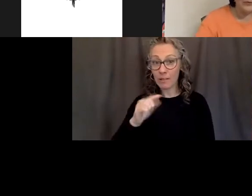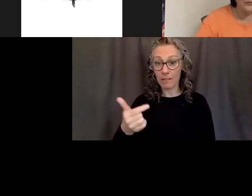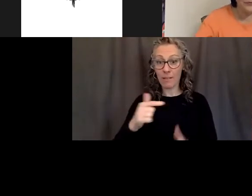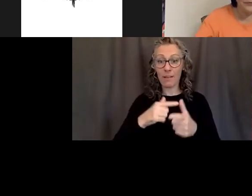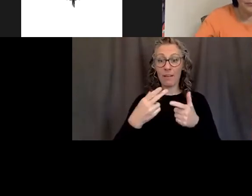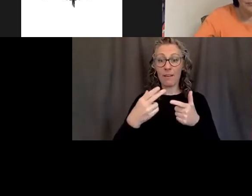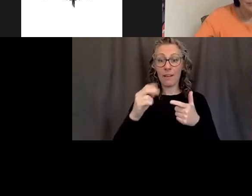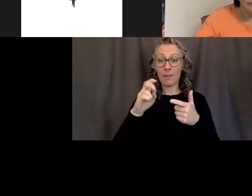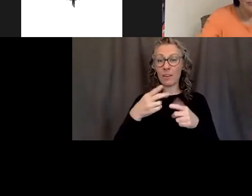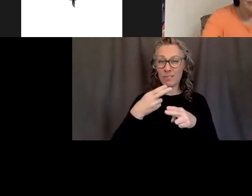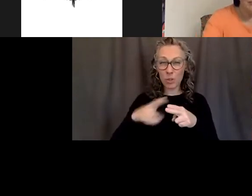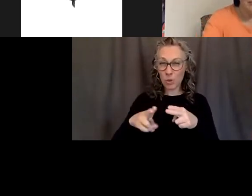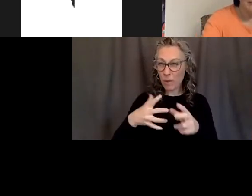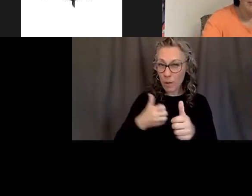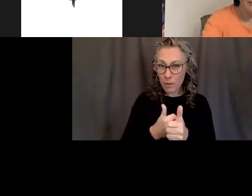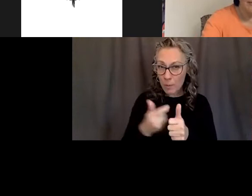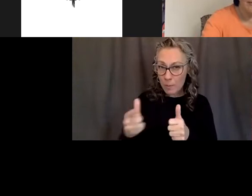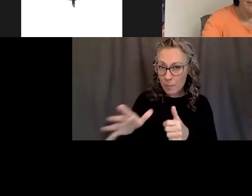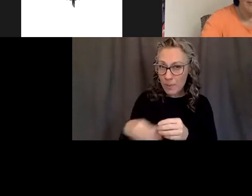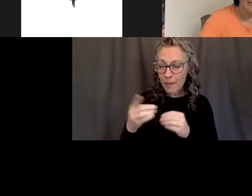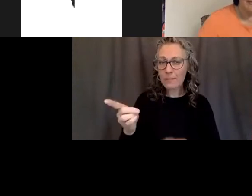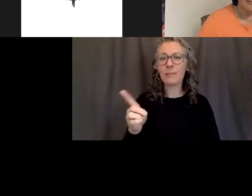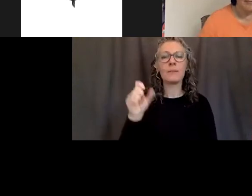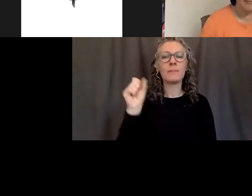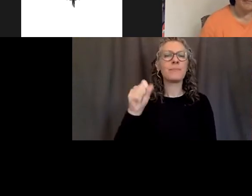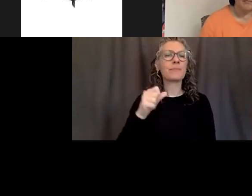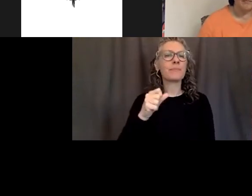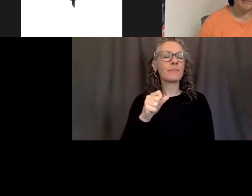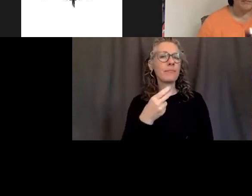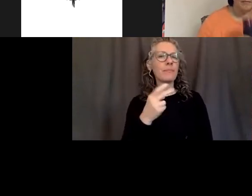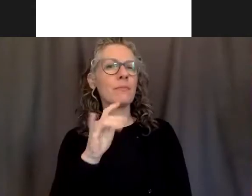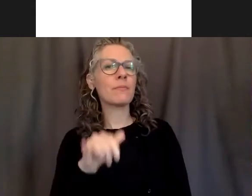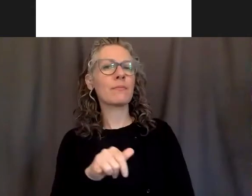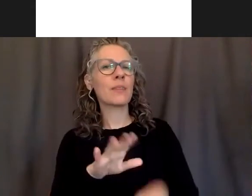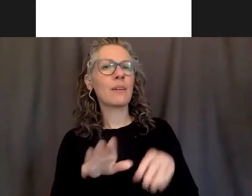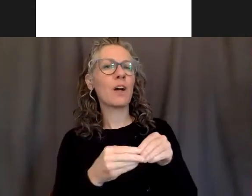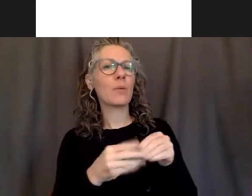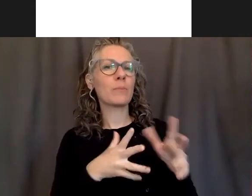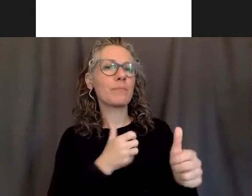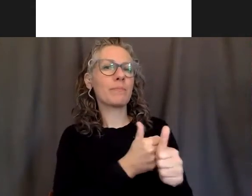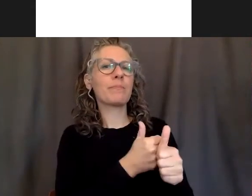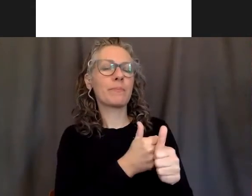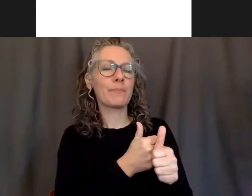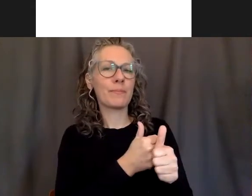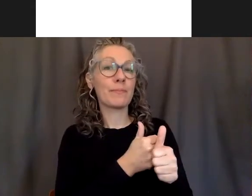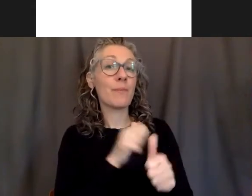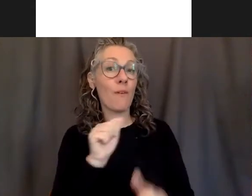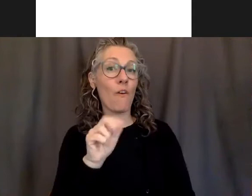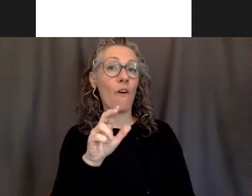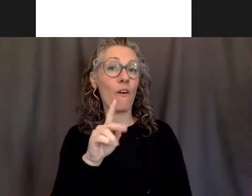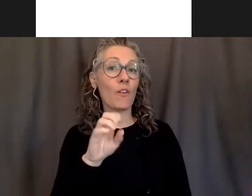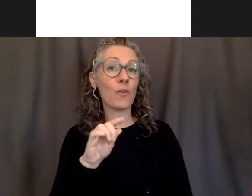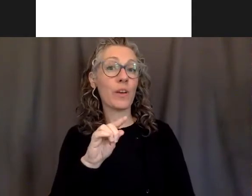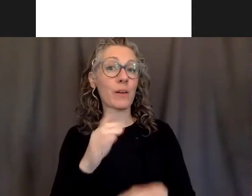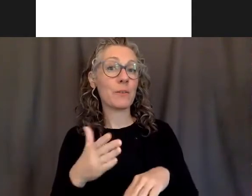that's just a follow-up? Go ahead. Yes, yeah, it's just a follow-up, and it's inspired by Audrey. And Audrey, I just love